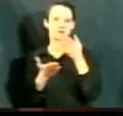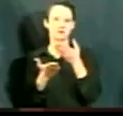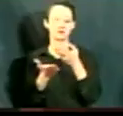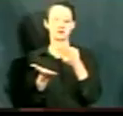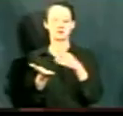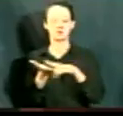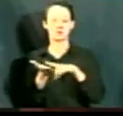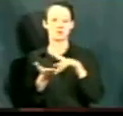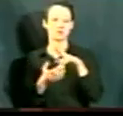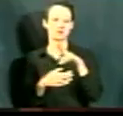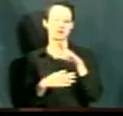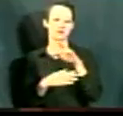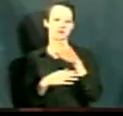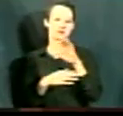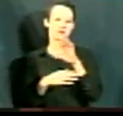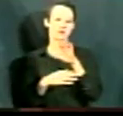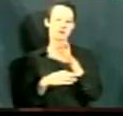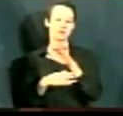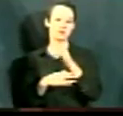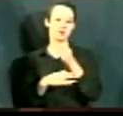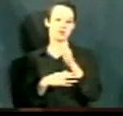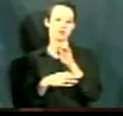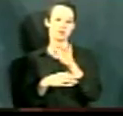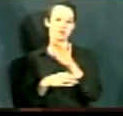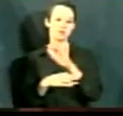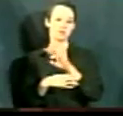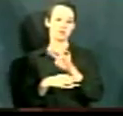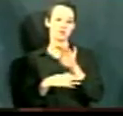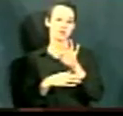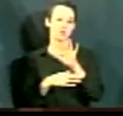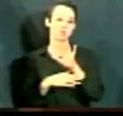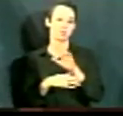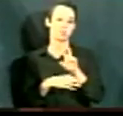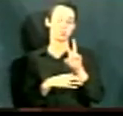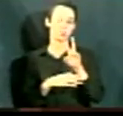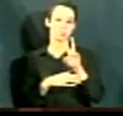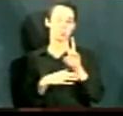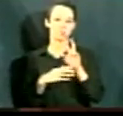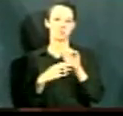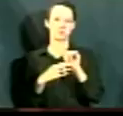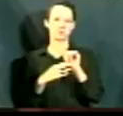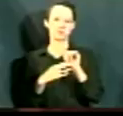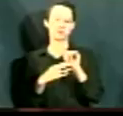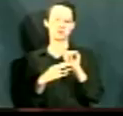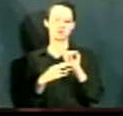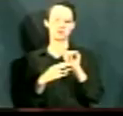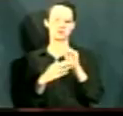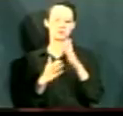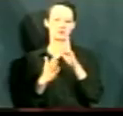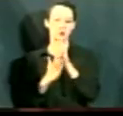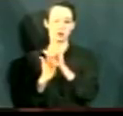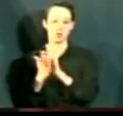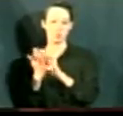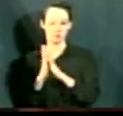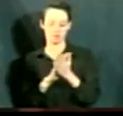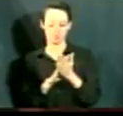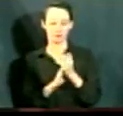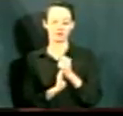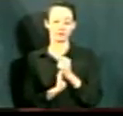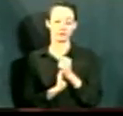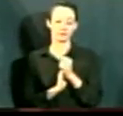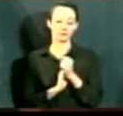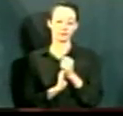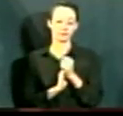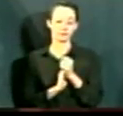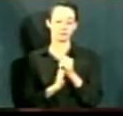1972 into law, which even AAUW helped craft. It's a comprehensive federal law that prohibits discrimination